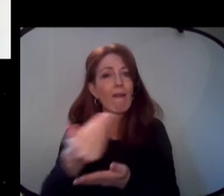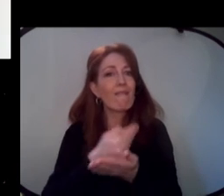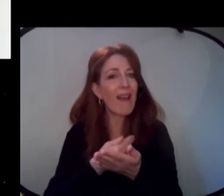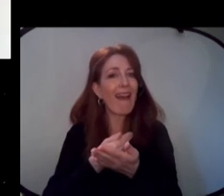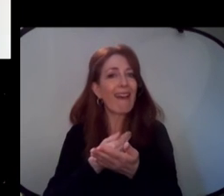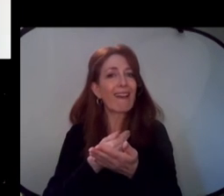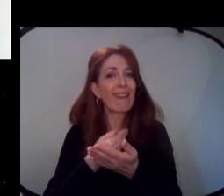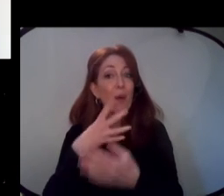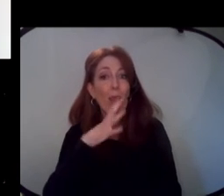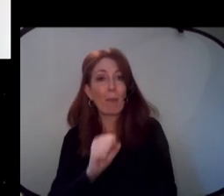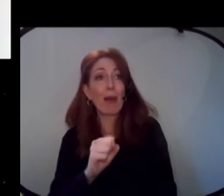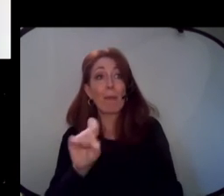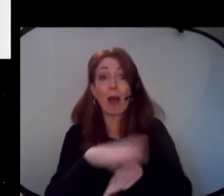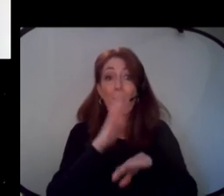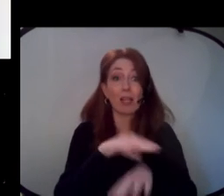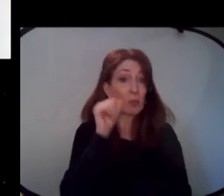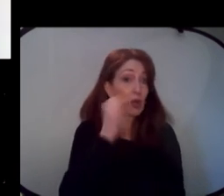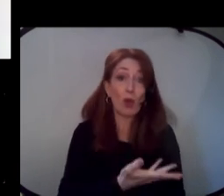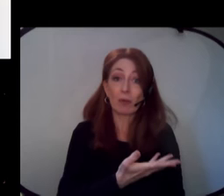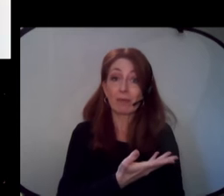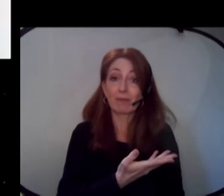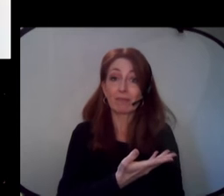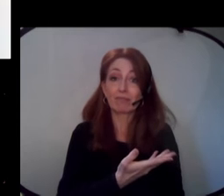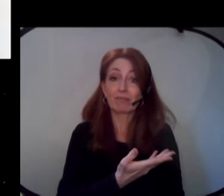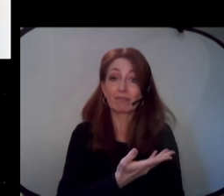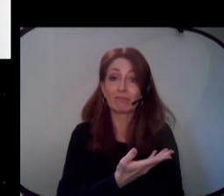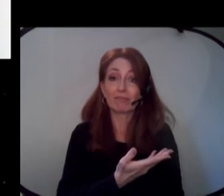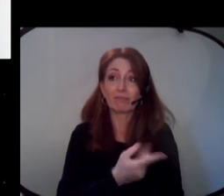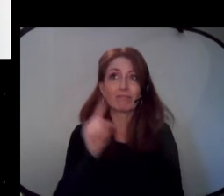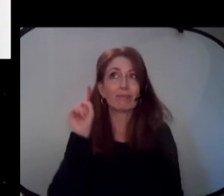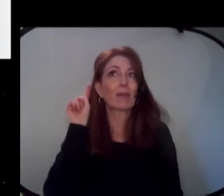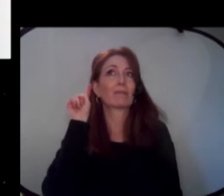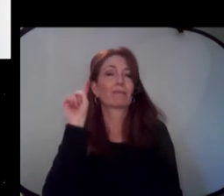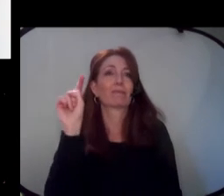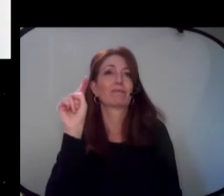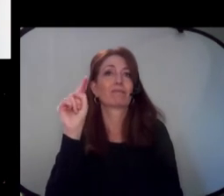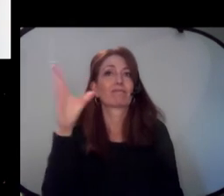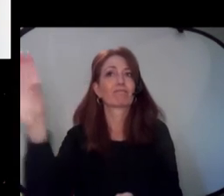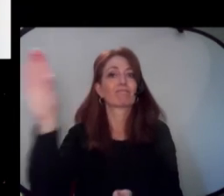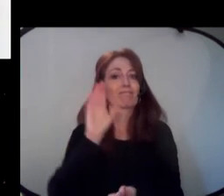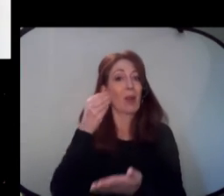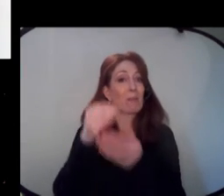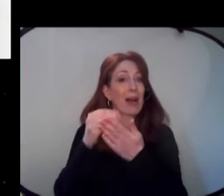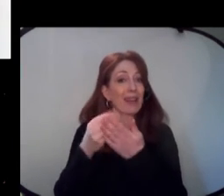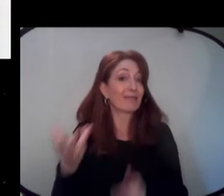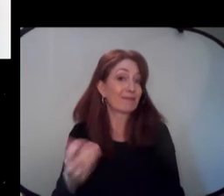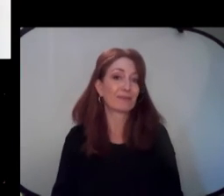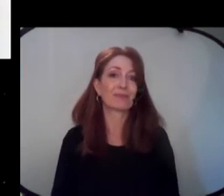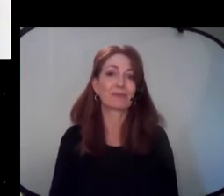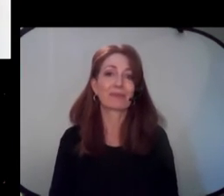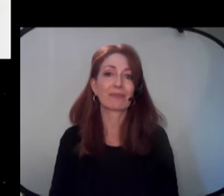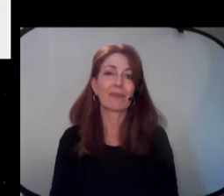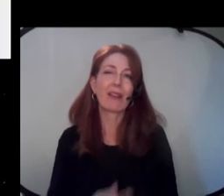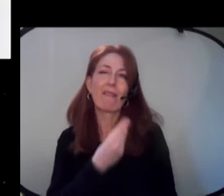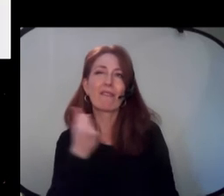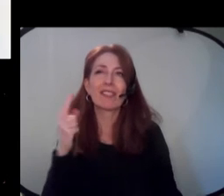knowledge of her husband. And he is quite a significant patron for them. And for a while, it seems to go quite well, but